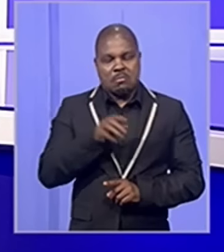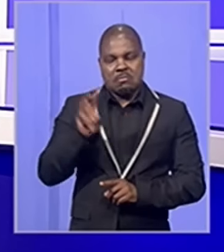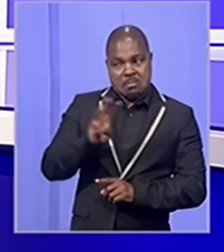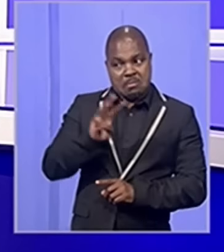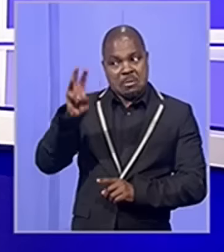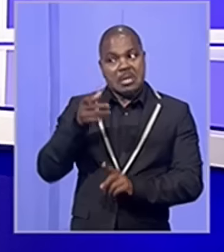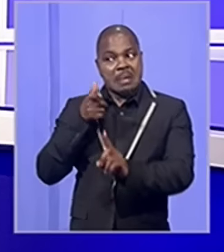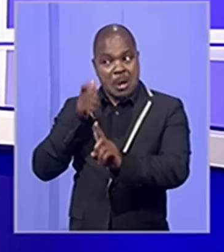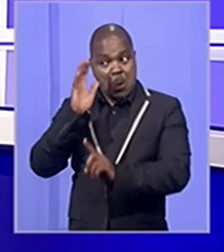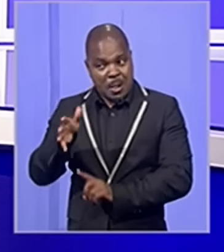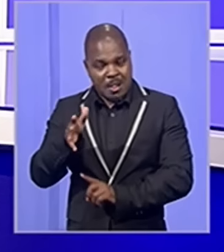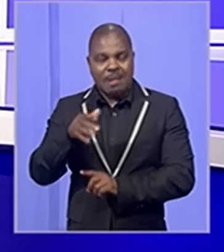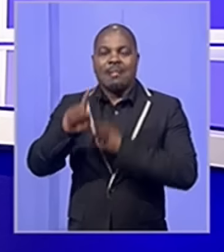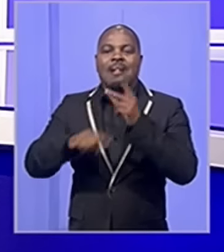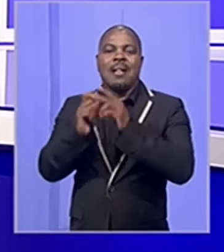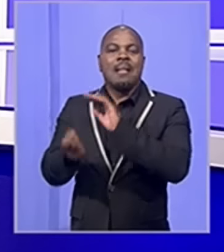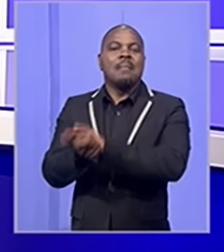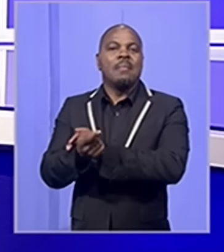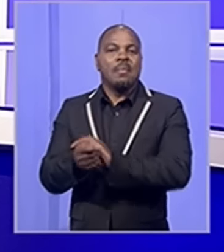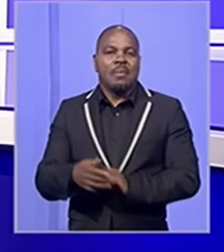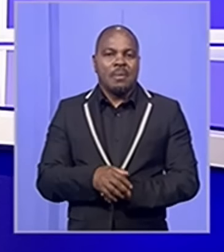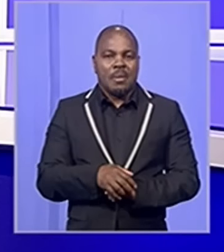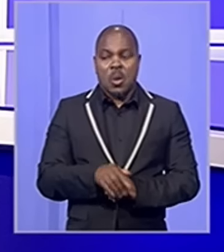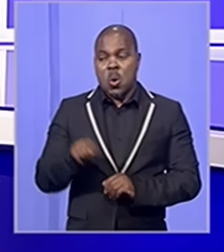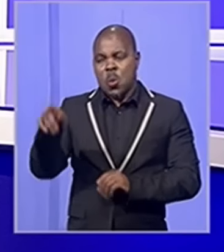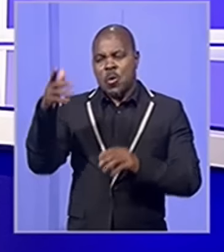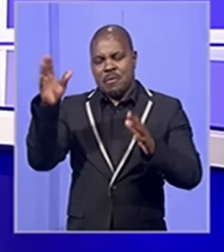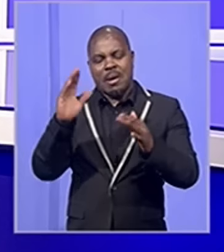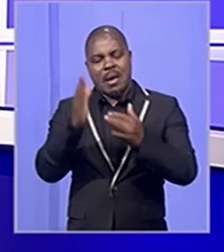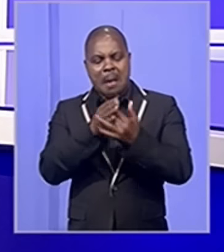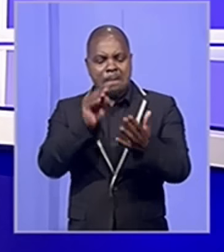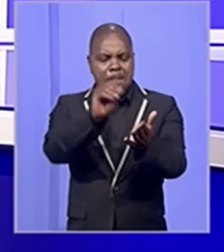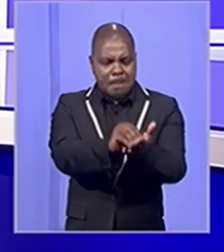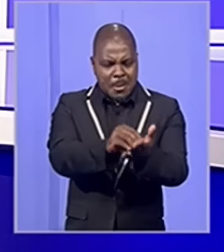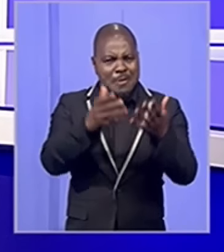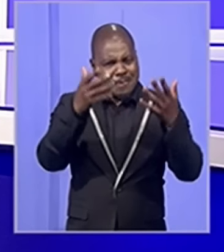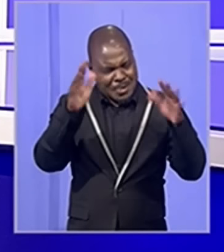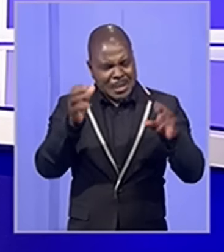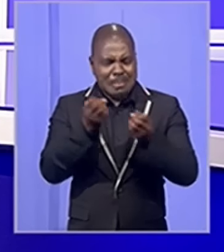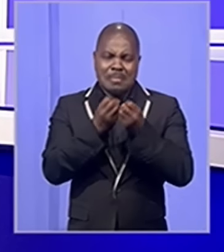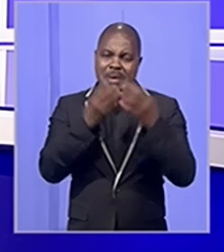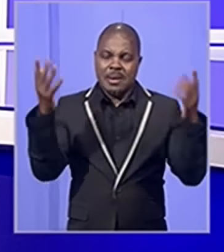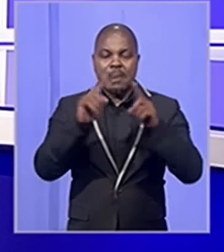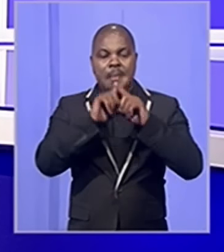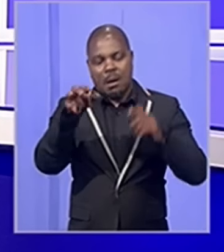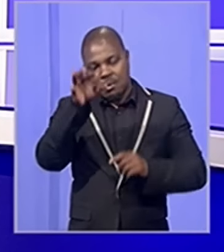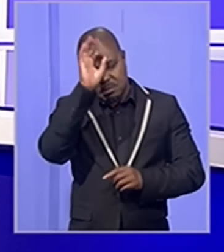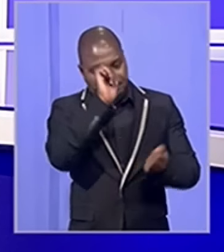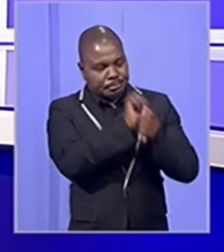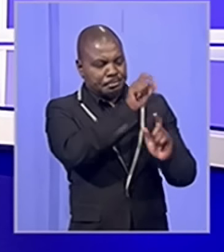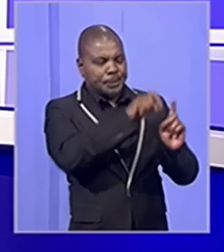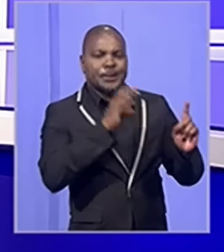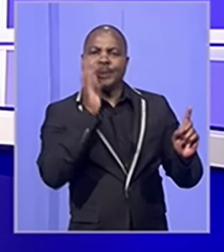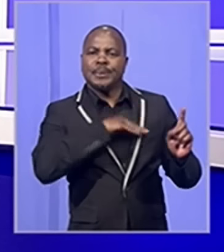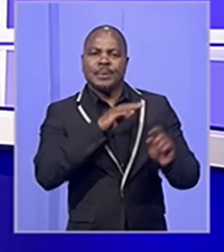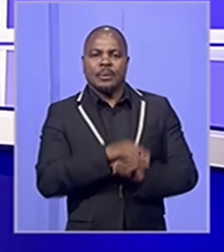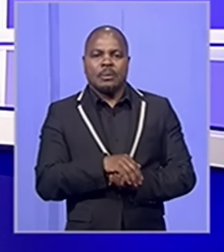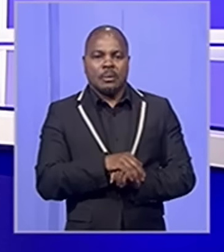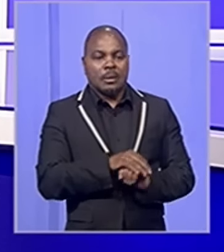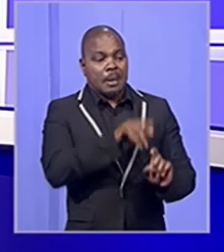mmolaya. Go begwa fa mosi wa tlhatlhetse dikgetsi di le mmalwa kgatlhanong nae mme go senko e tswang lemina